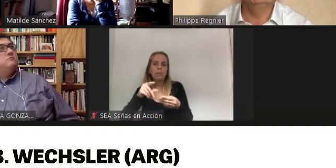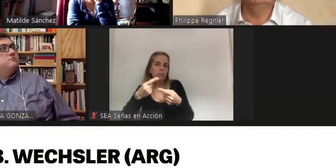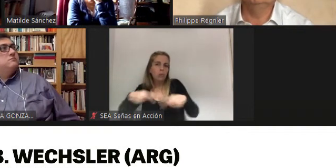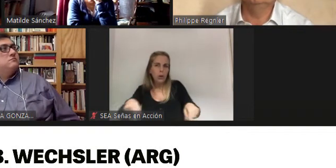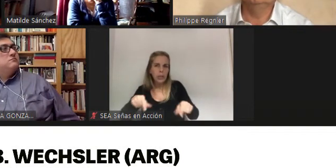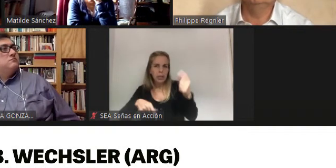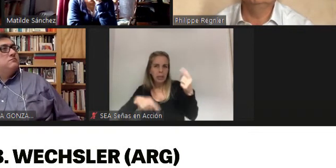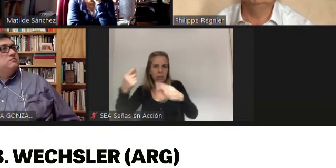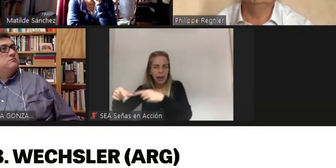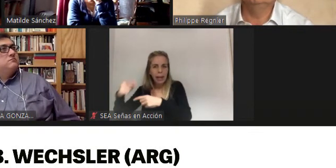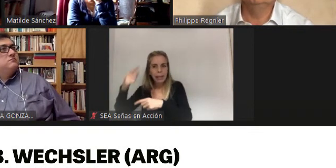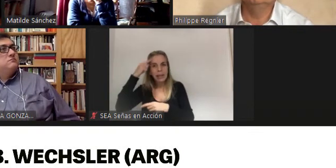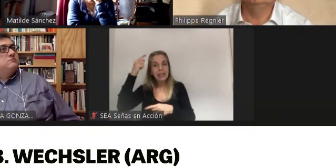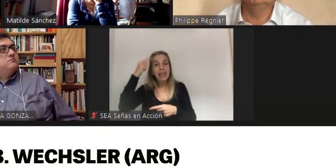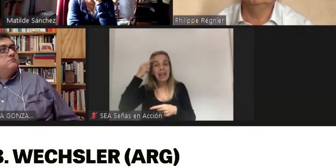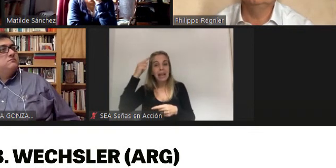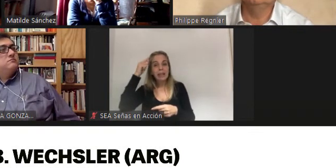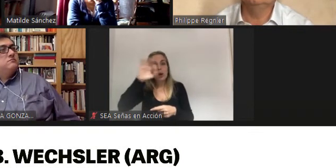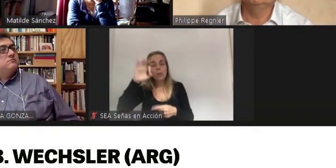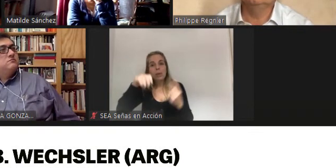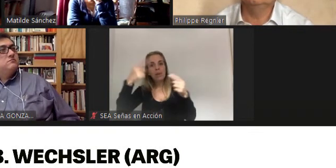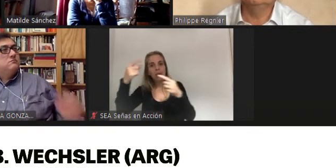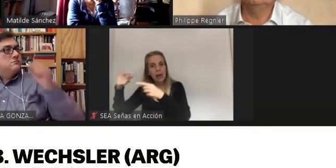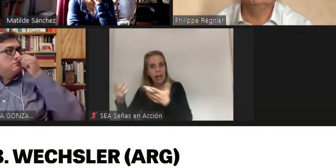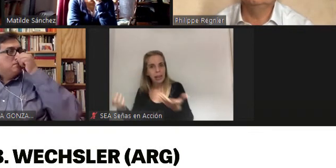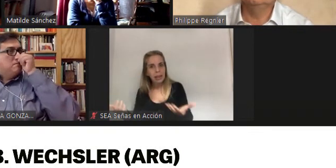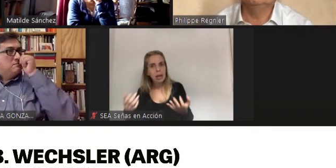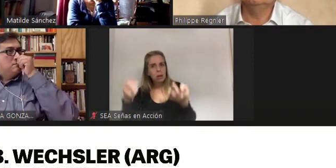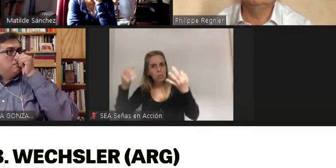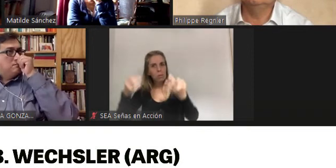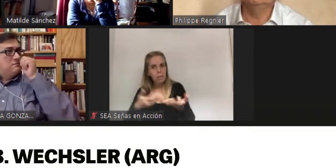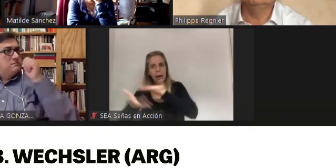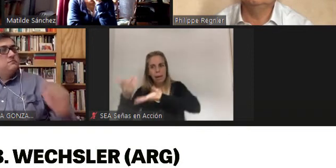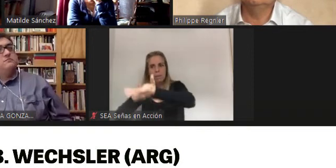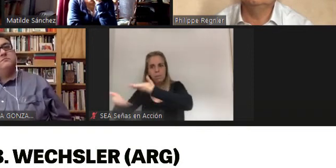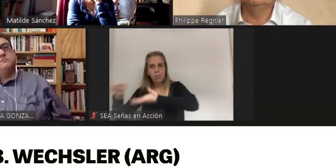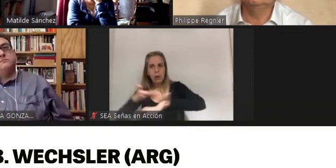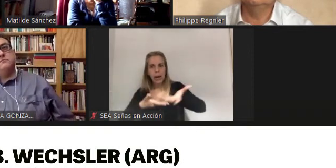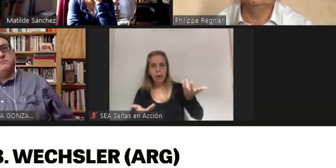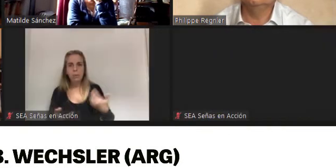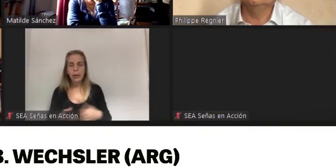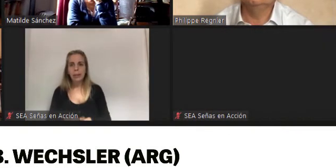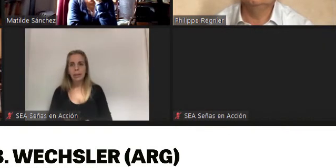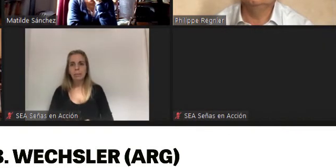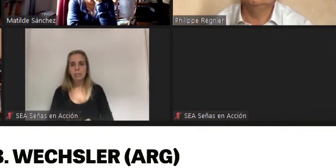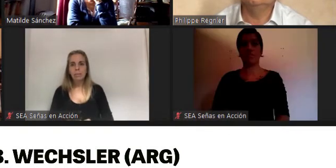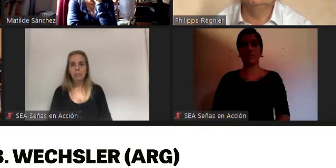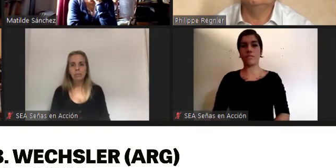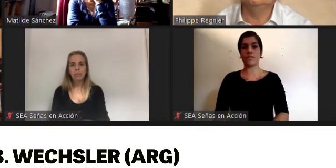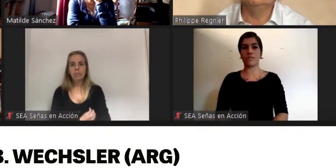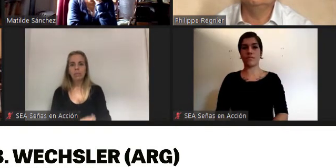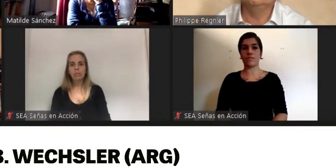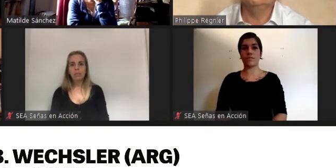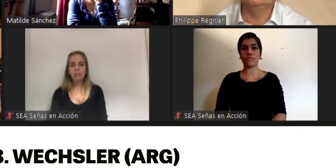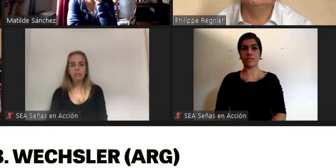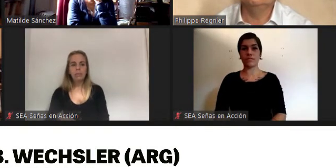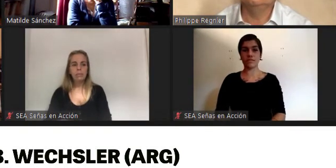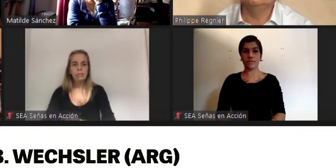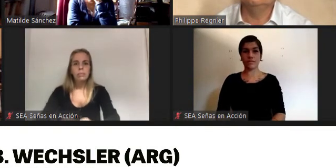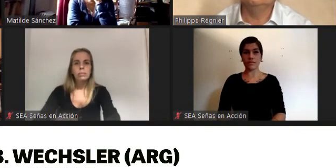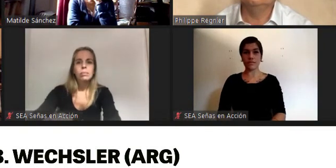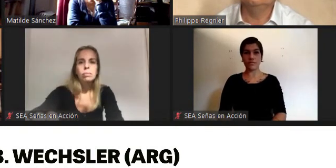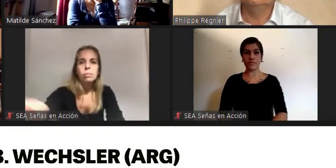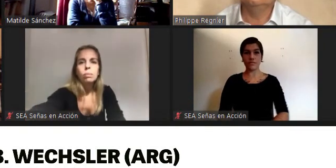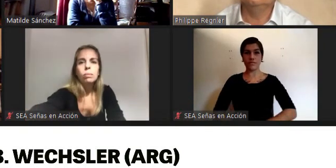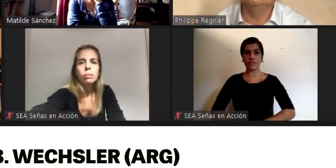that there are so many publications and so many voices that will invite us to discuss with them, activating